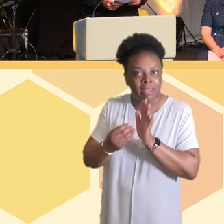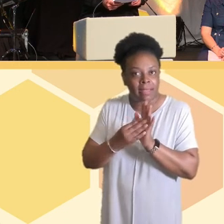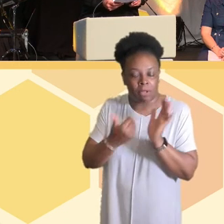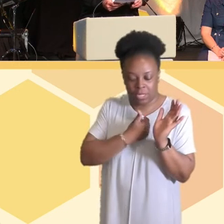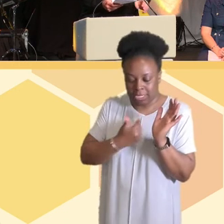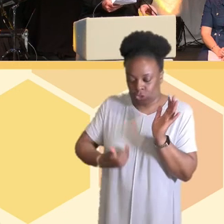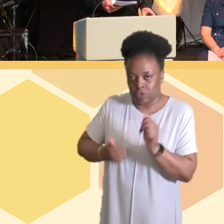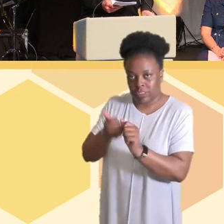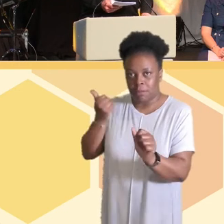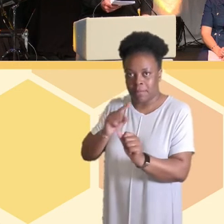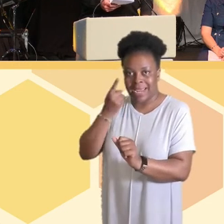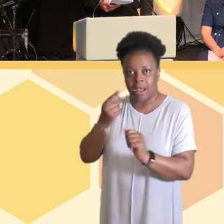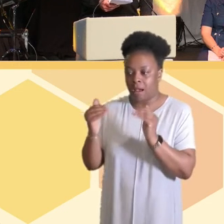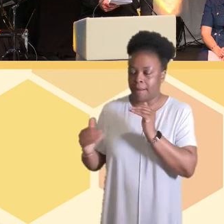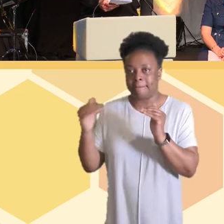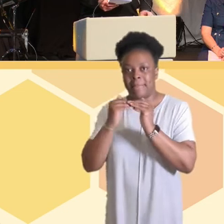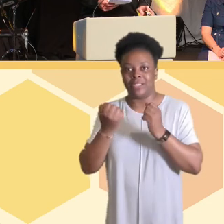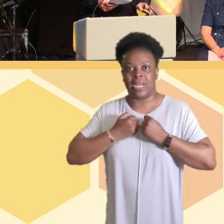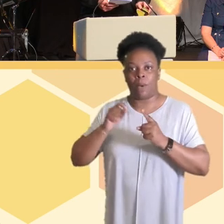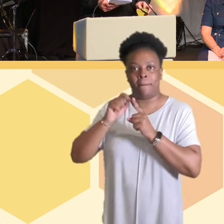scheme benefits.